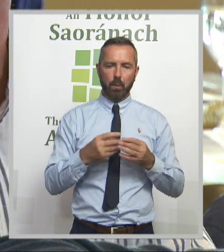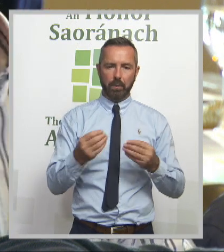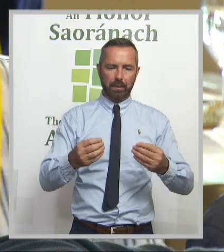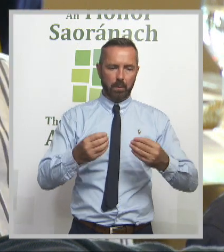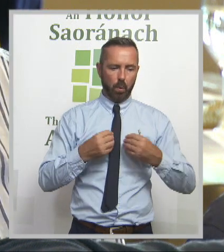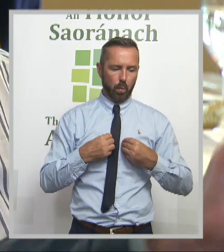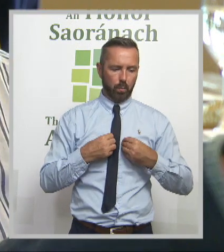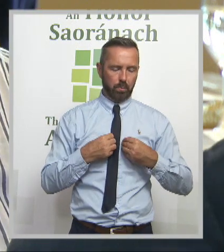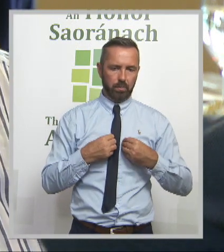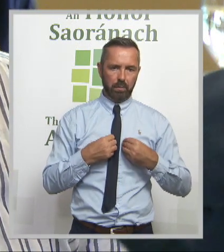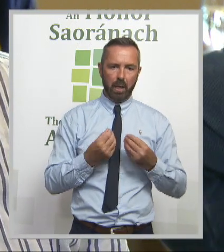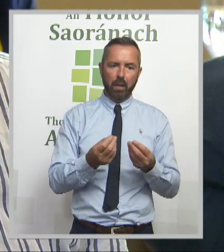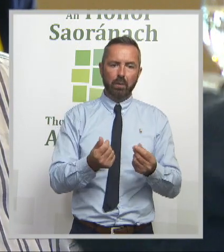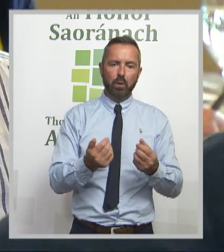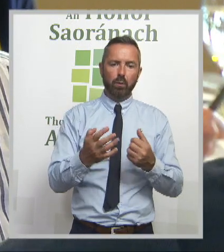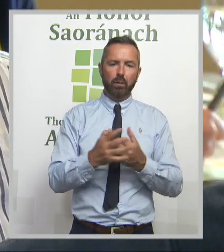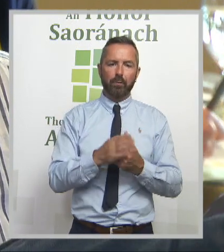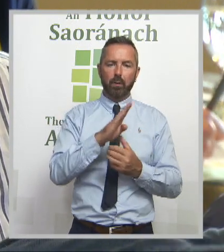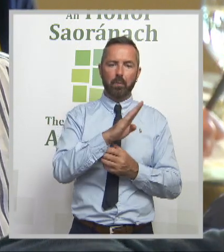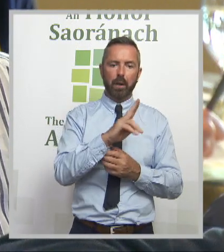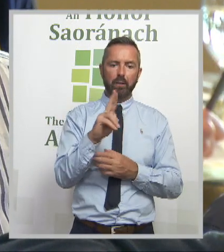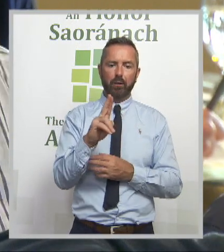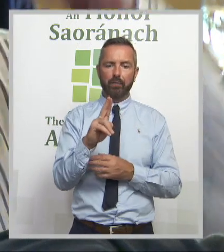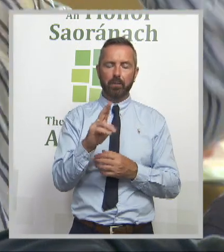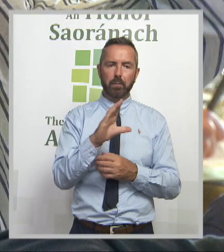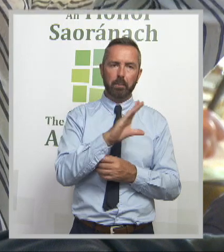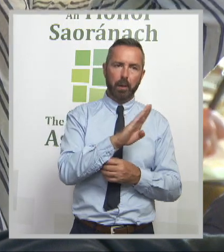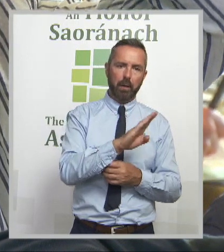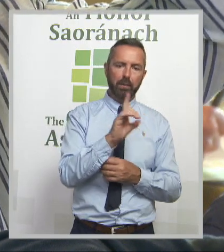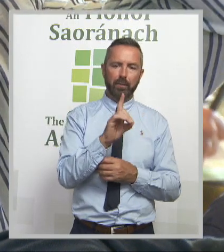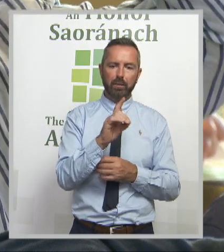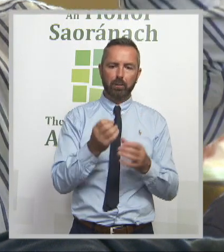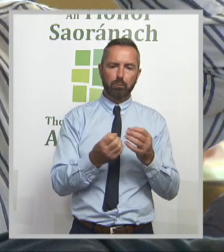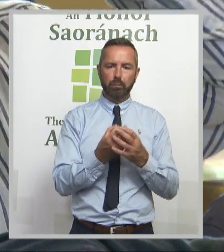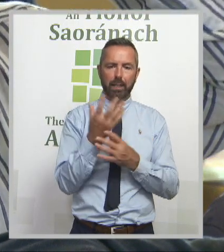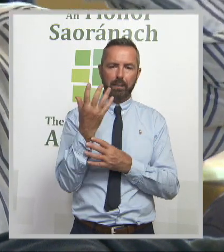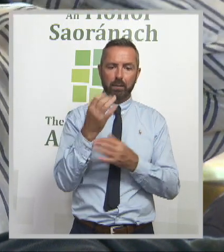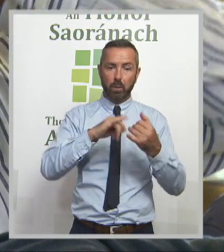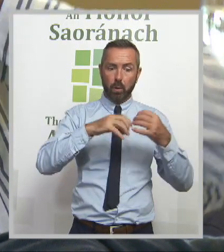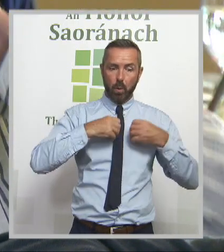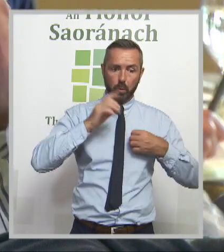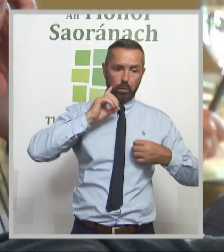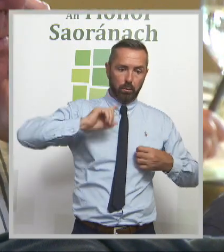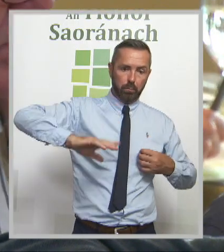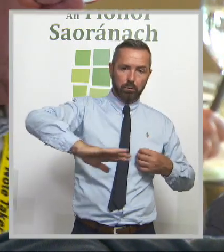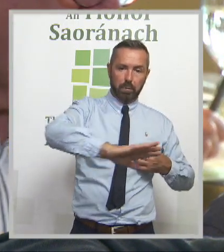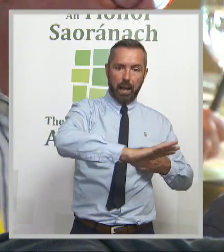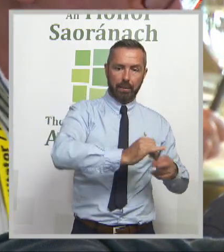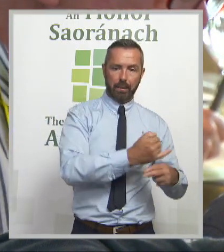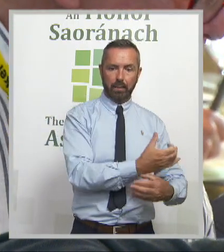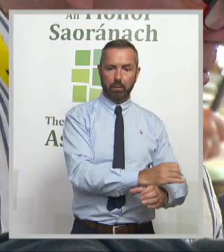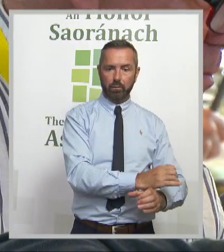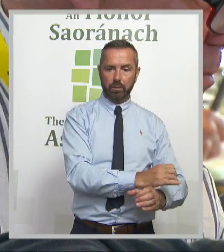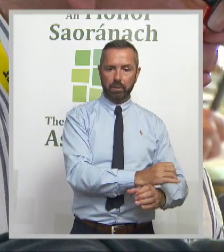very sources of wealth creation where biodiversity sits. Who owns and manages rural land in your country, and in what